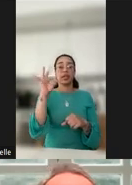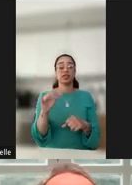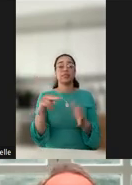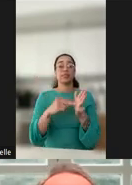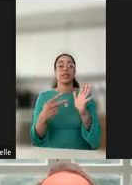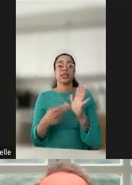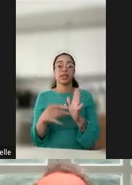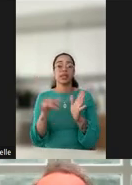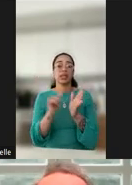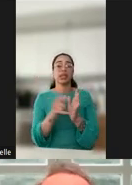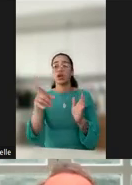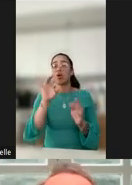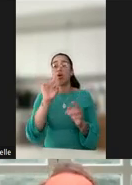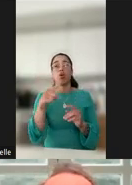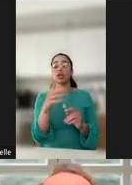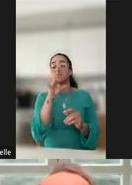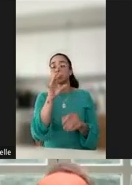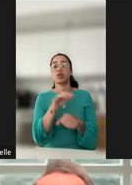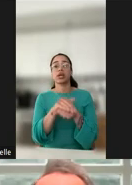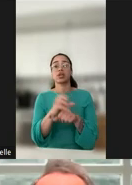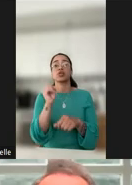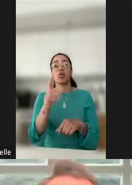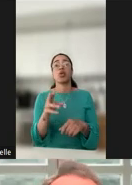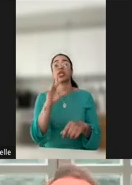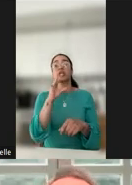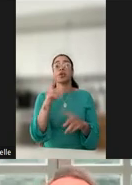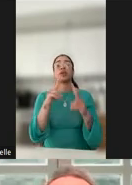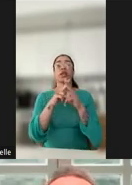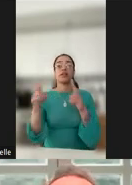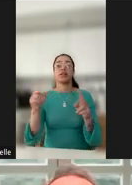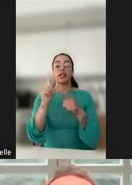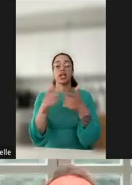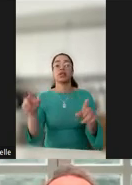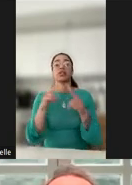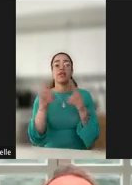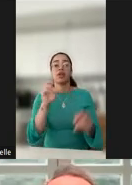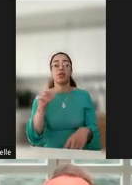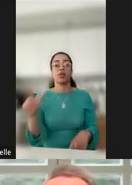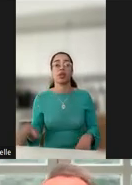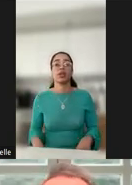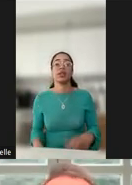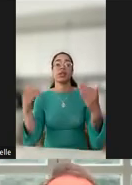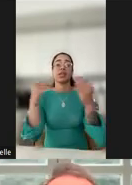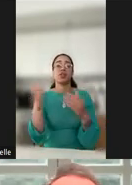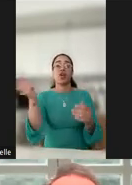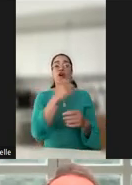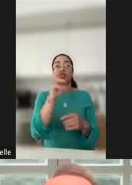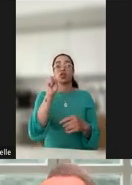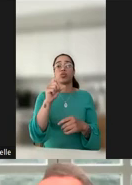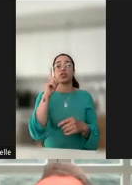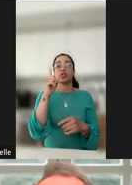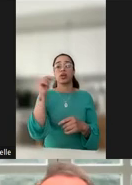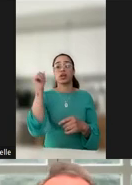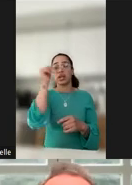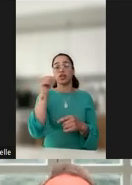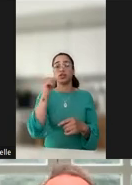they either spoke only English or spoke the language very well. Nearly all US-born Asians, 95%, were